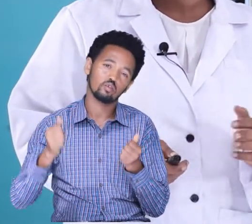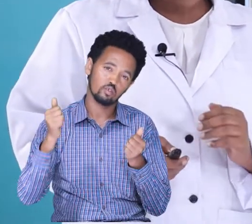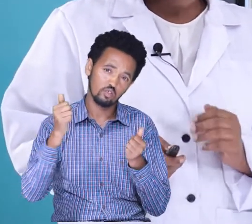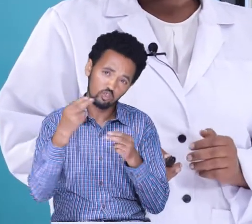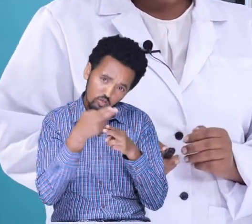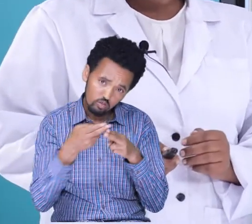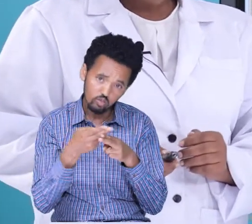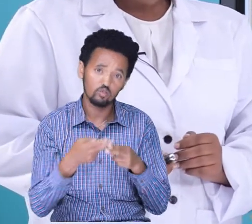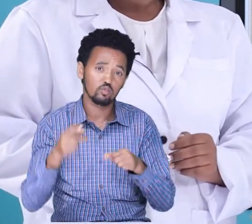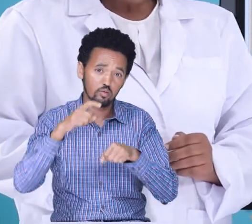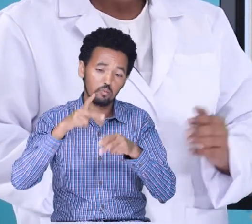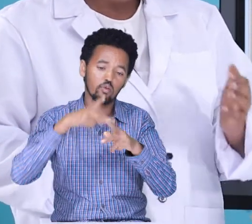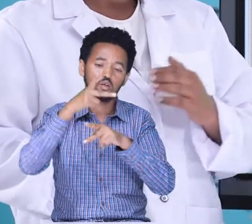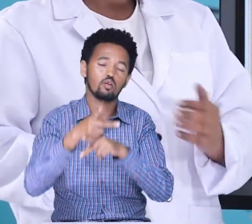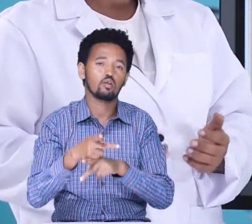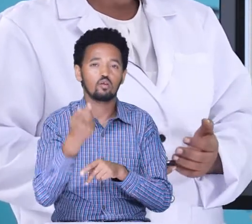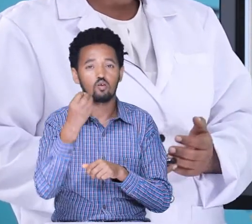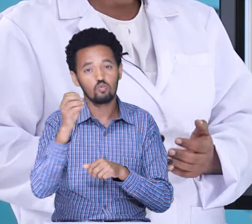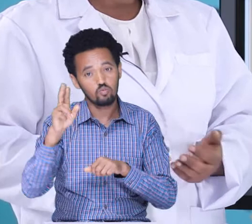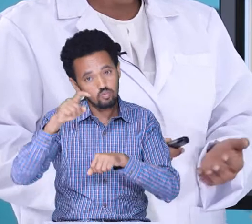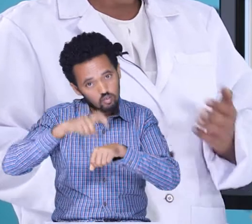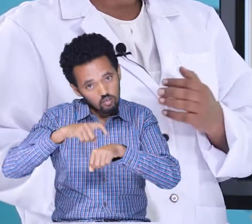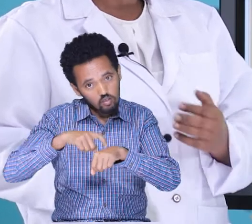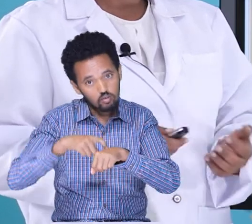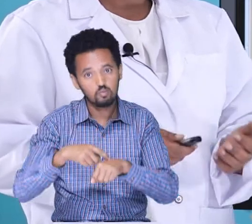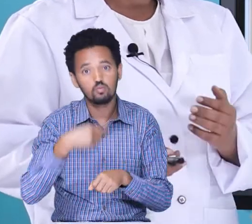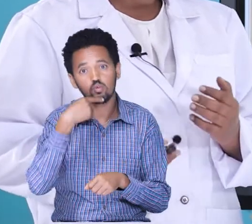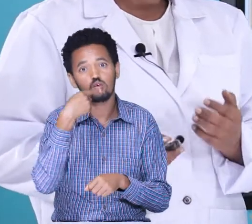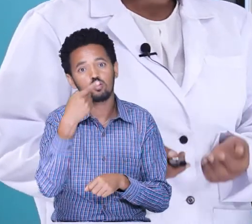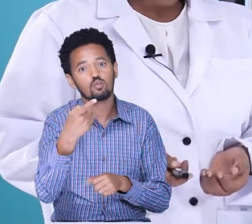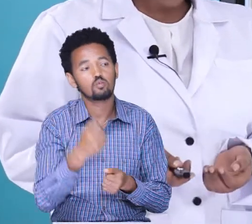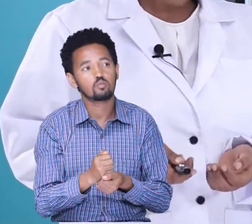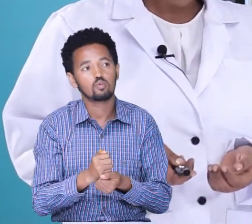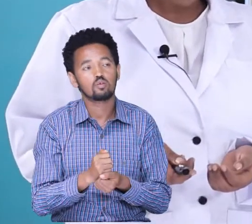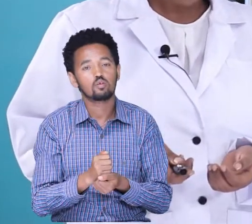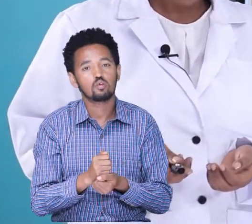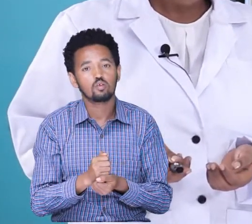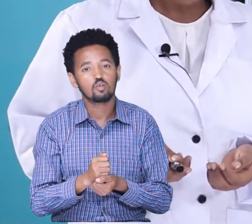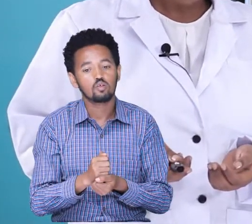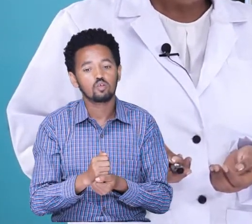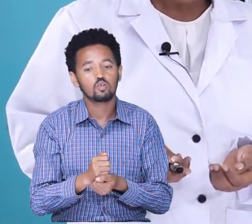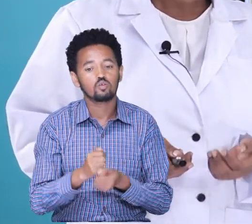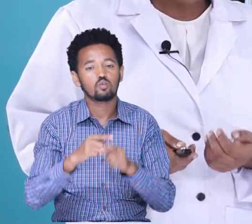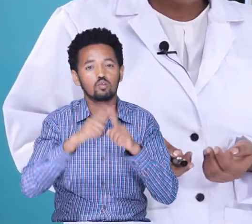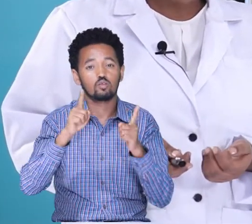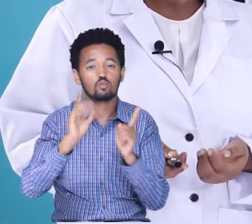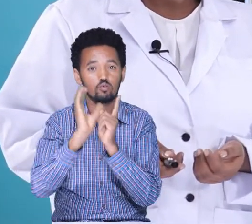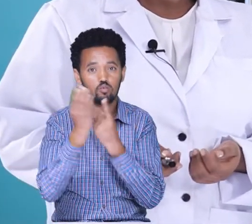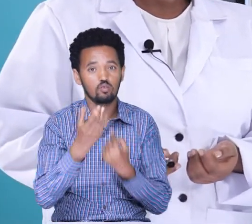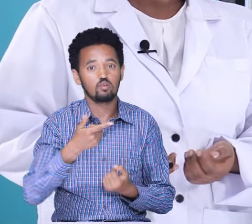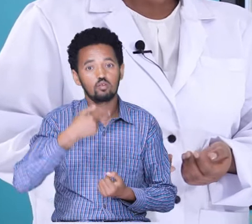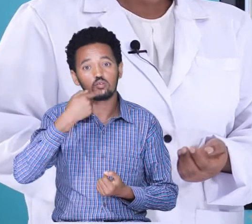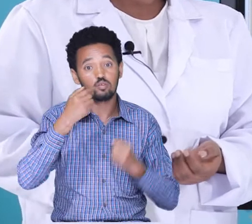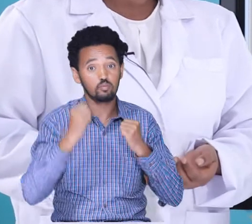short period of time. Can you tell me, students, about elements of weather and climate? For example,